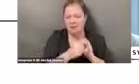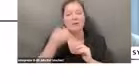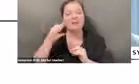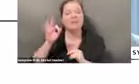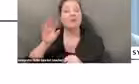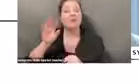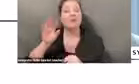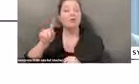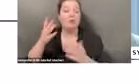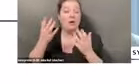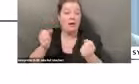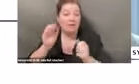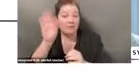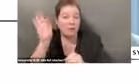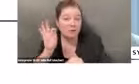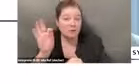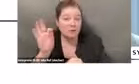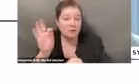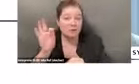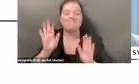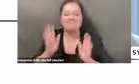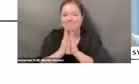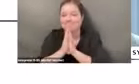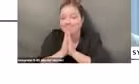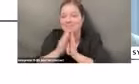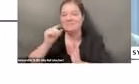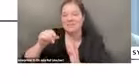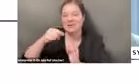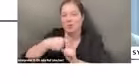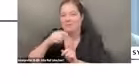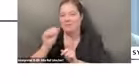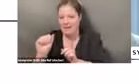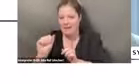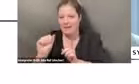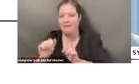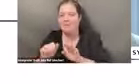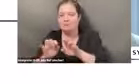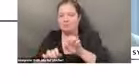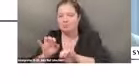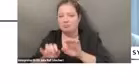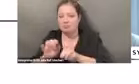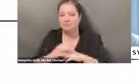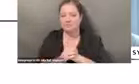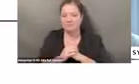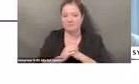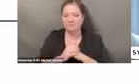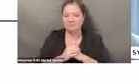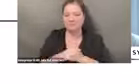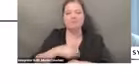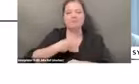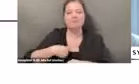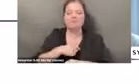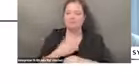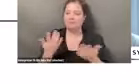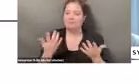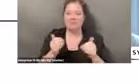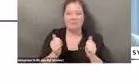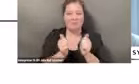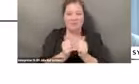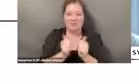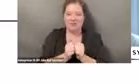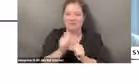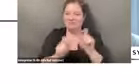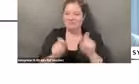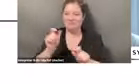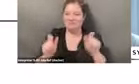to ask questions to the speakers. And we have all our partners present here today to help